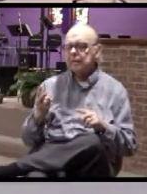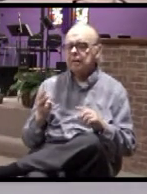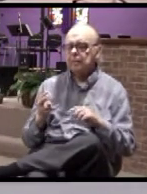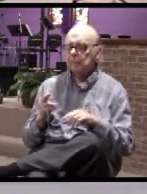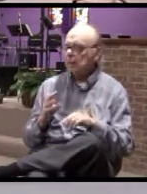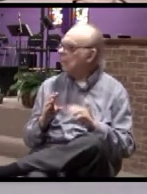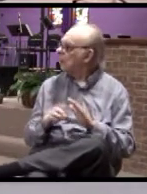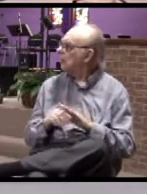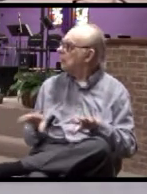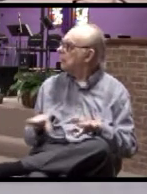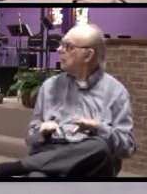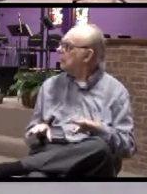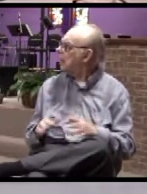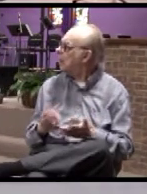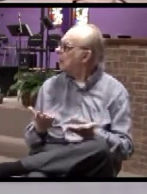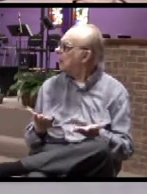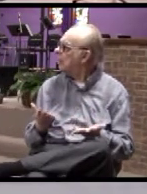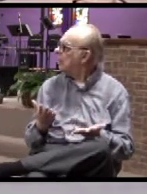Is that what you would do?